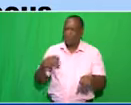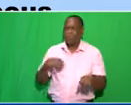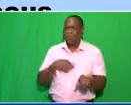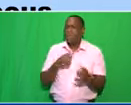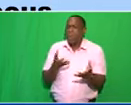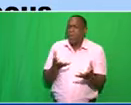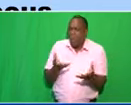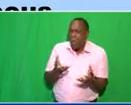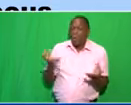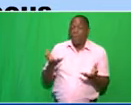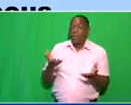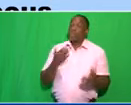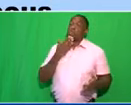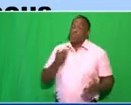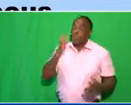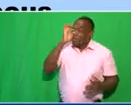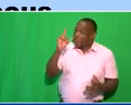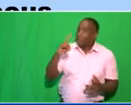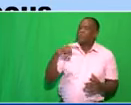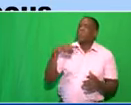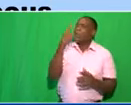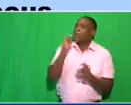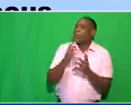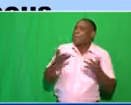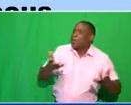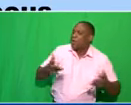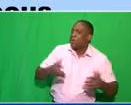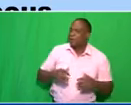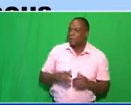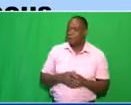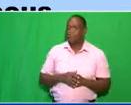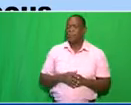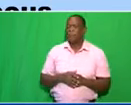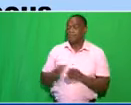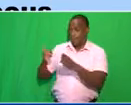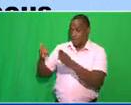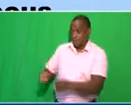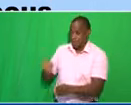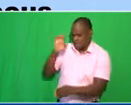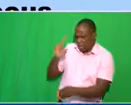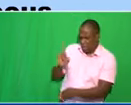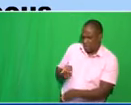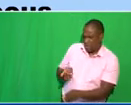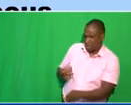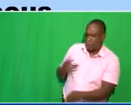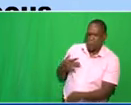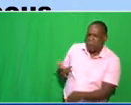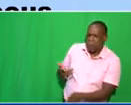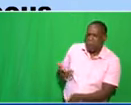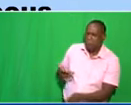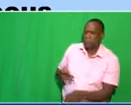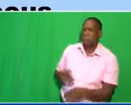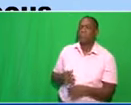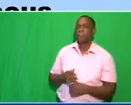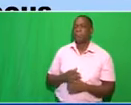education, and who we consider to be an educated person. And kind of in wrapping up, I wanted us to look at some of